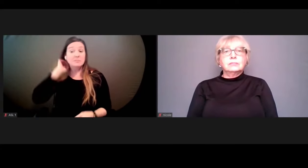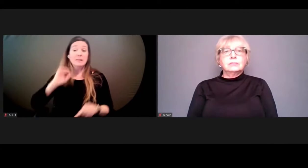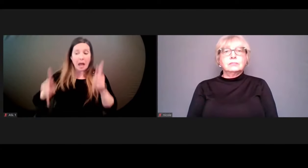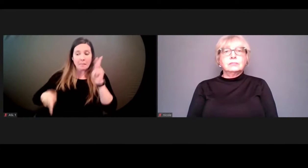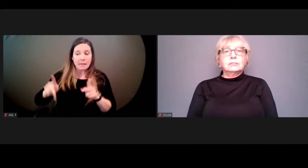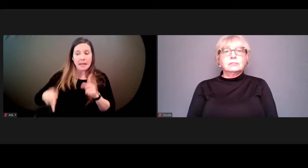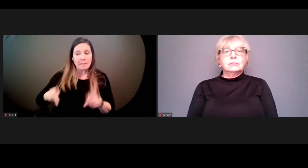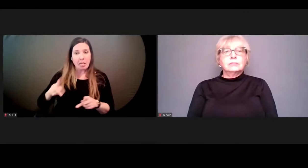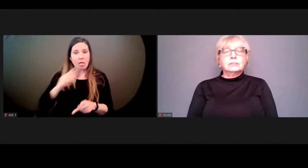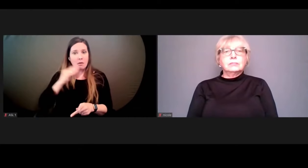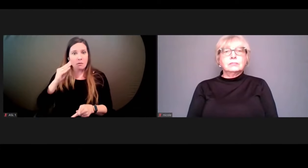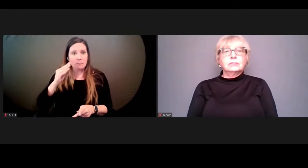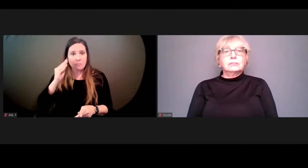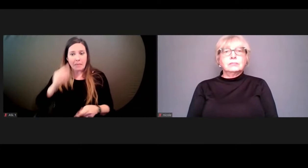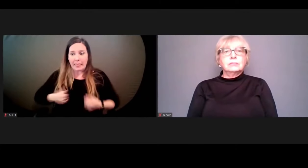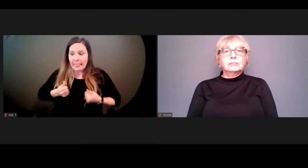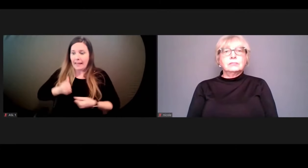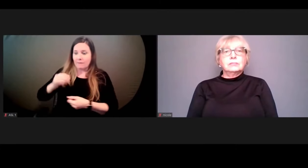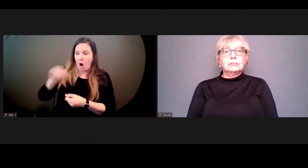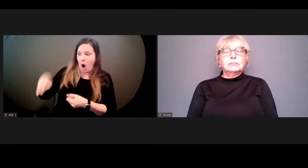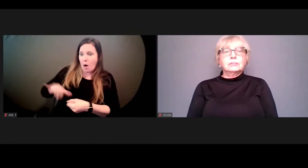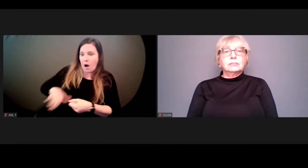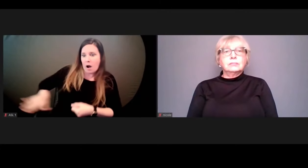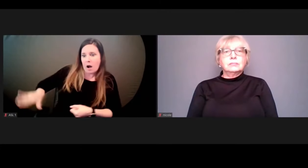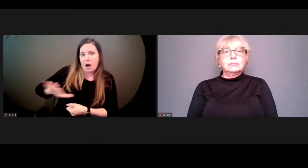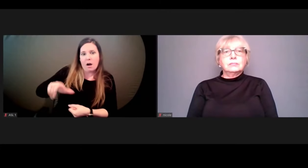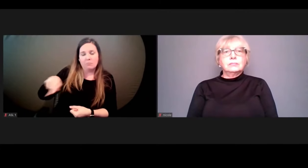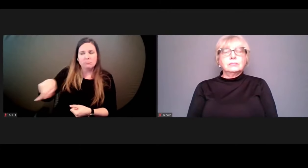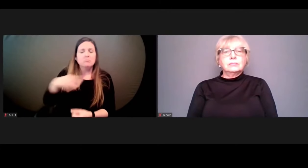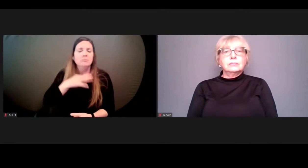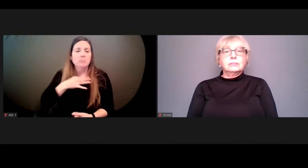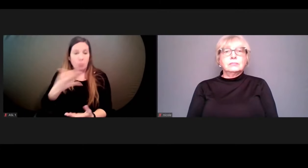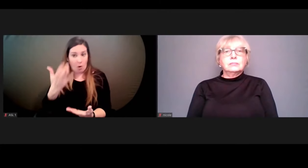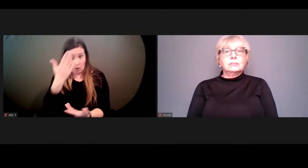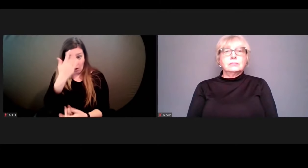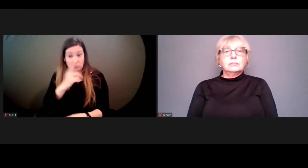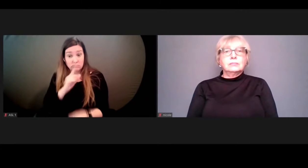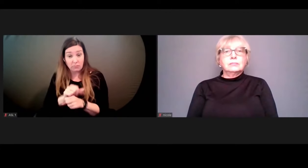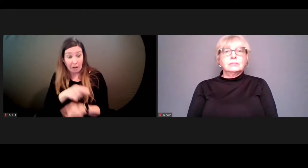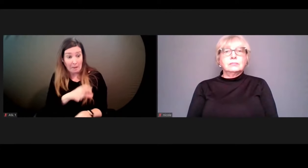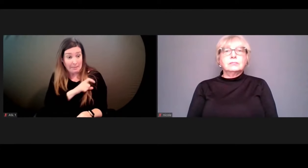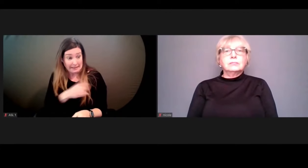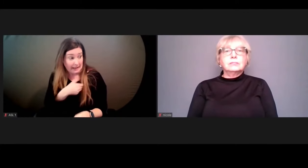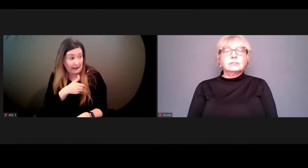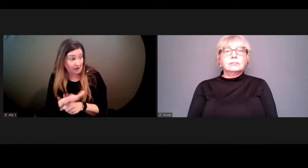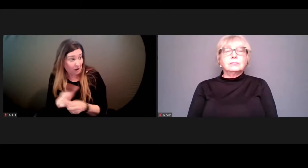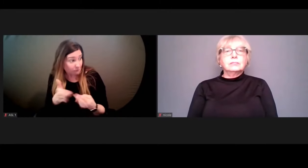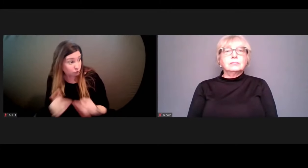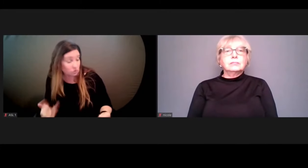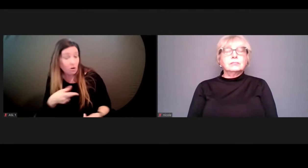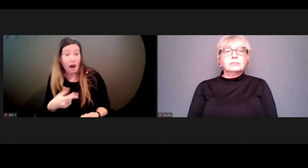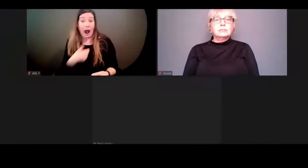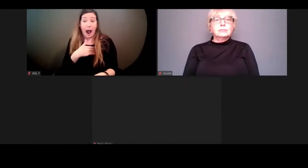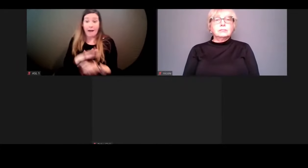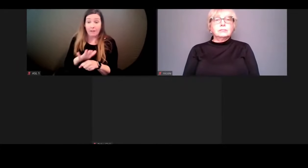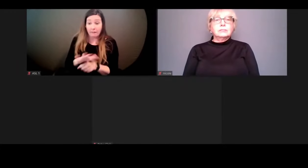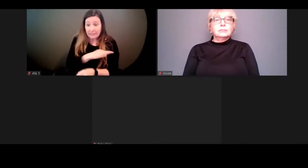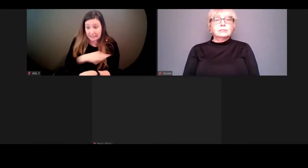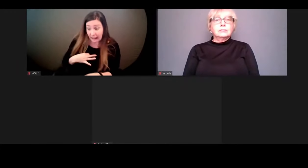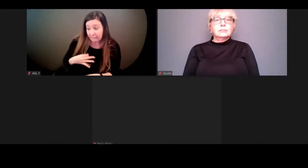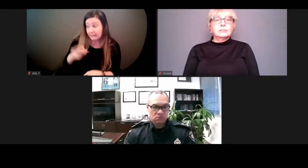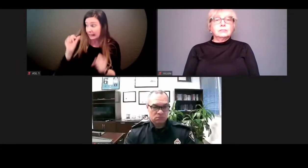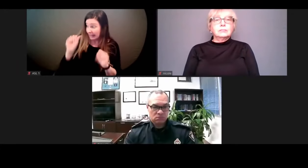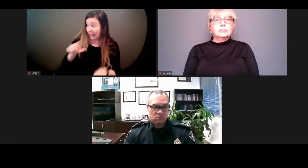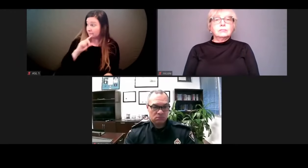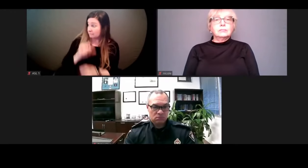clarification on. So thank you for Councillor Chair Dean for giving the space for Councillor McKenney and